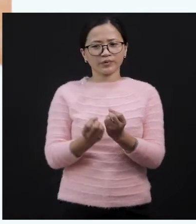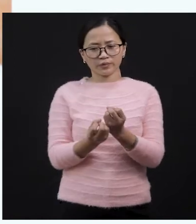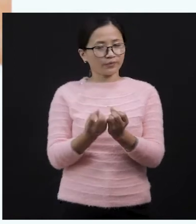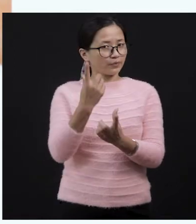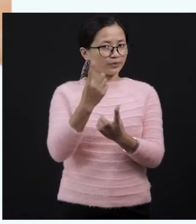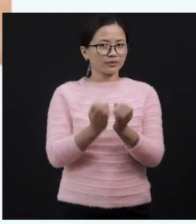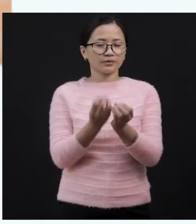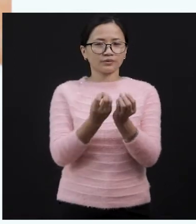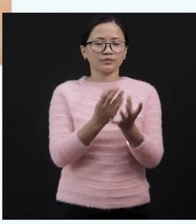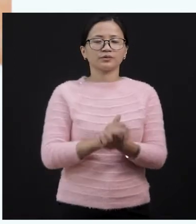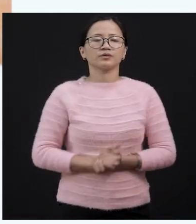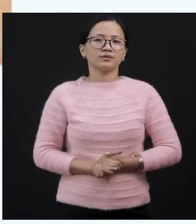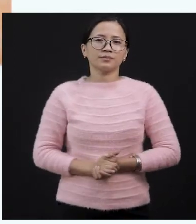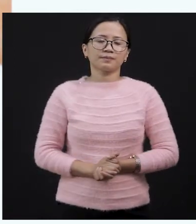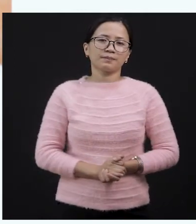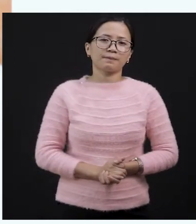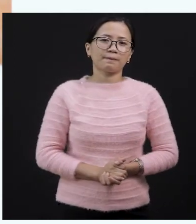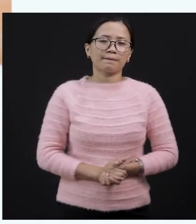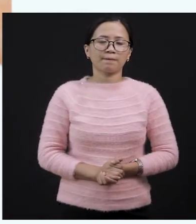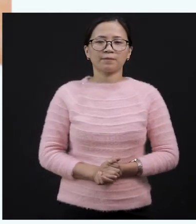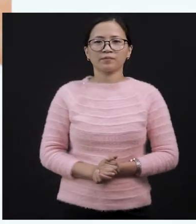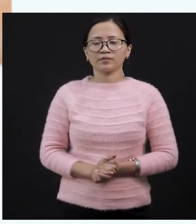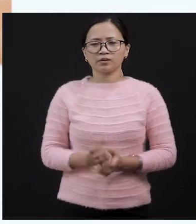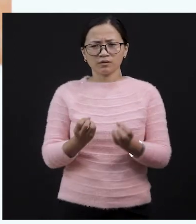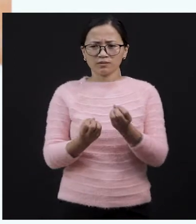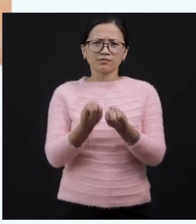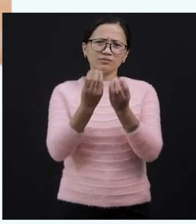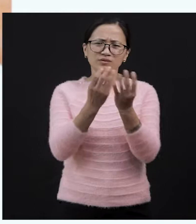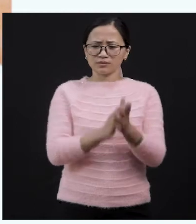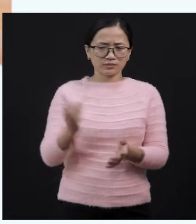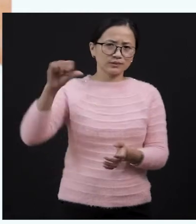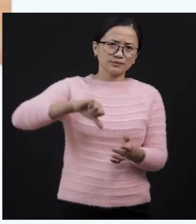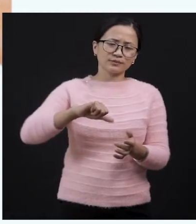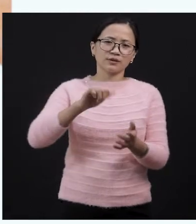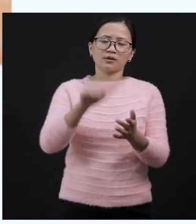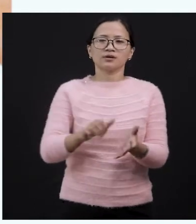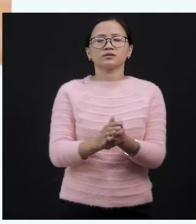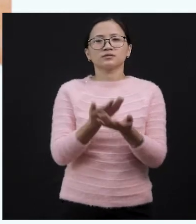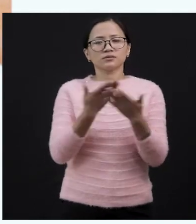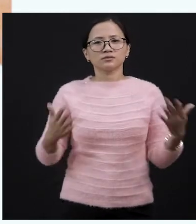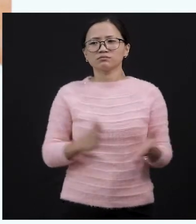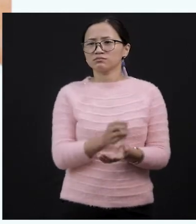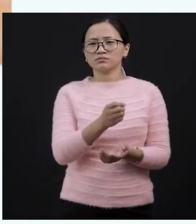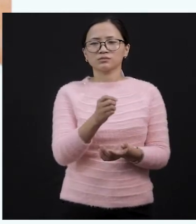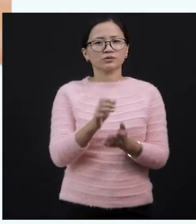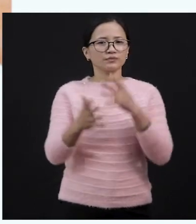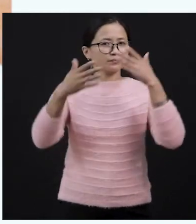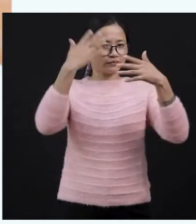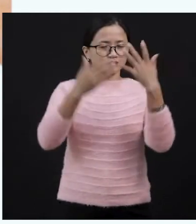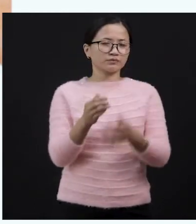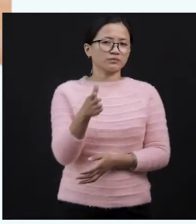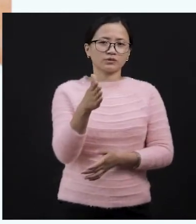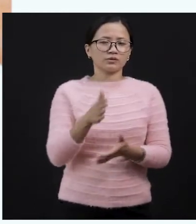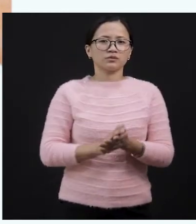burning. Okay, so for burning anything, if there is no air,